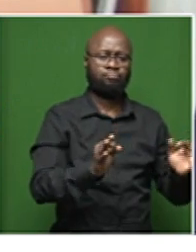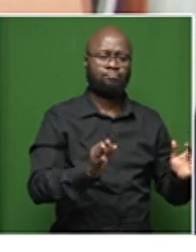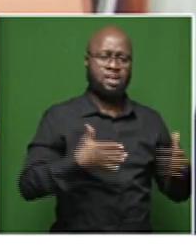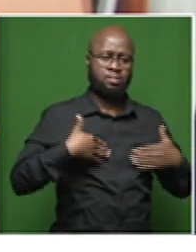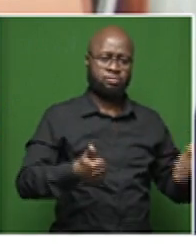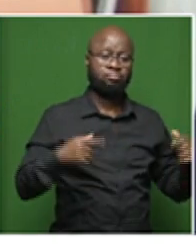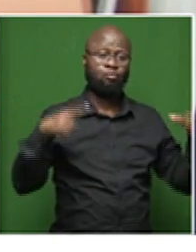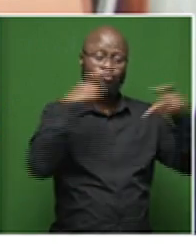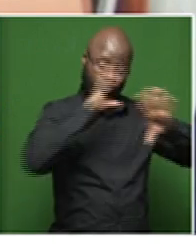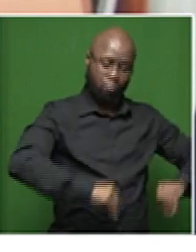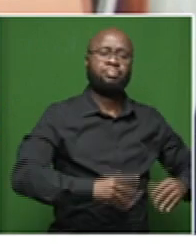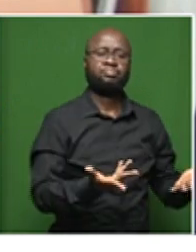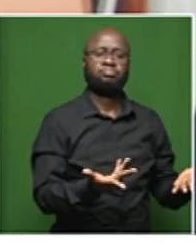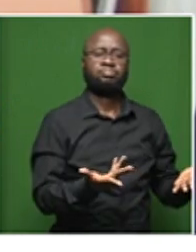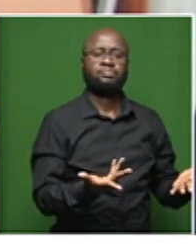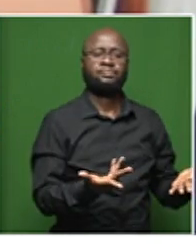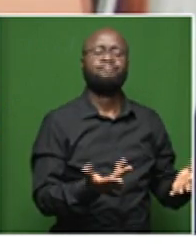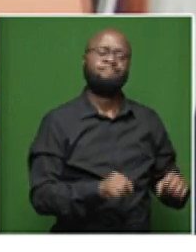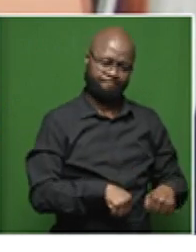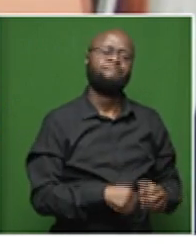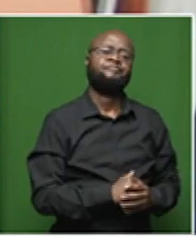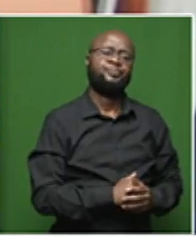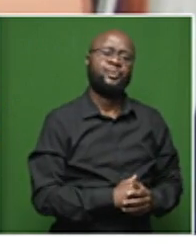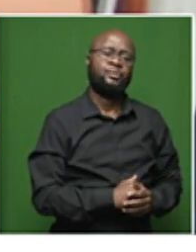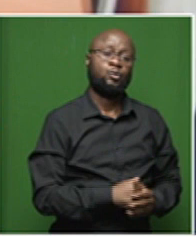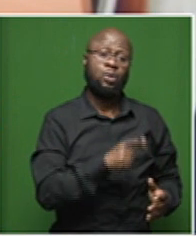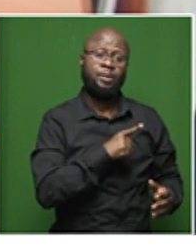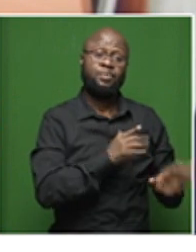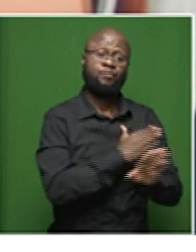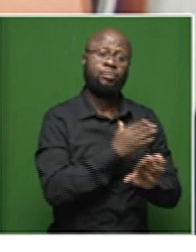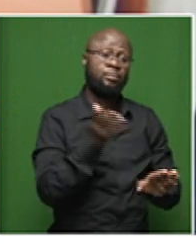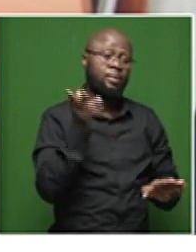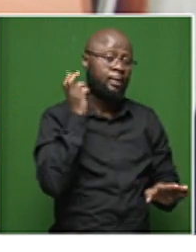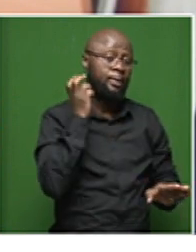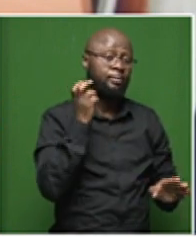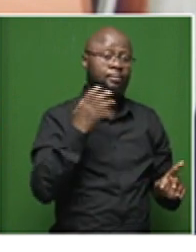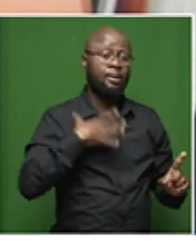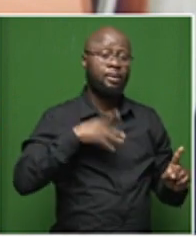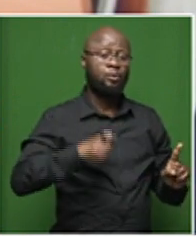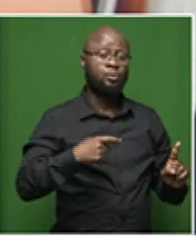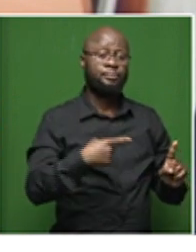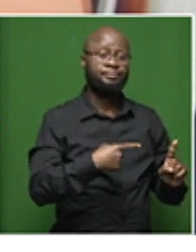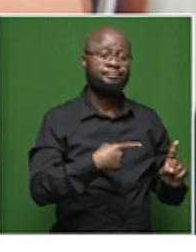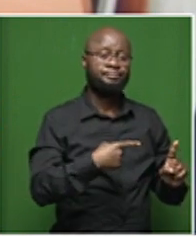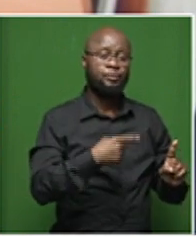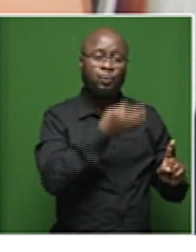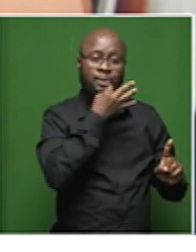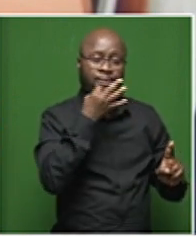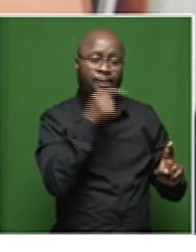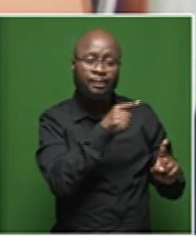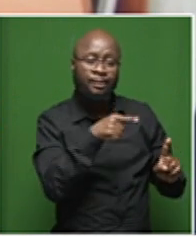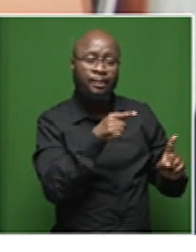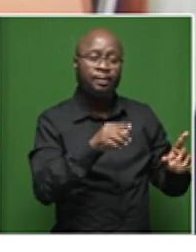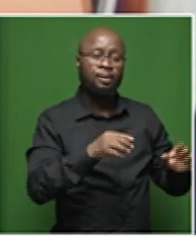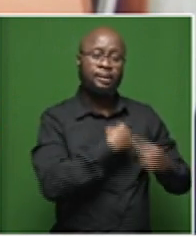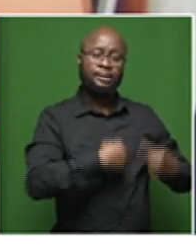we do ECGs on our side. We were talking about echoes earlier on. We can screen for heart problems and those things. They can